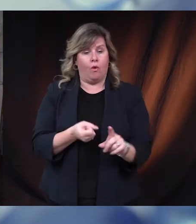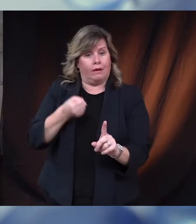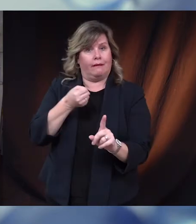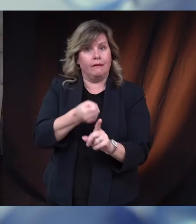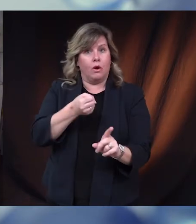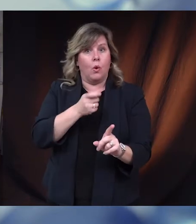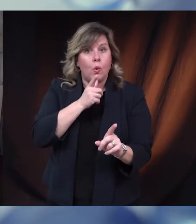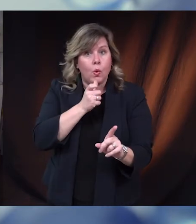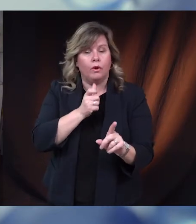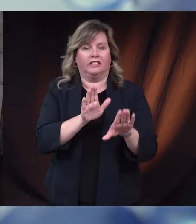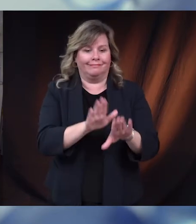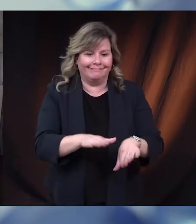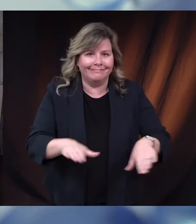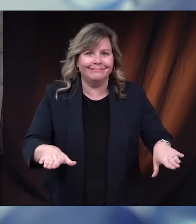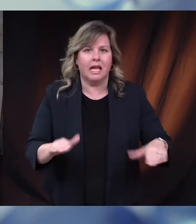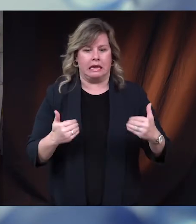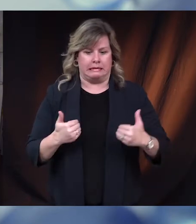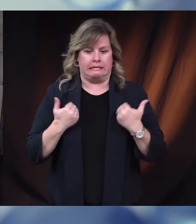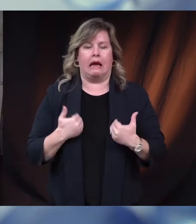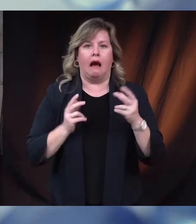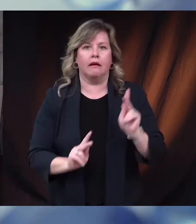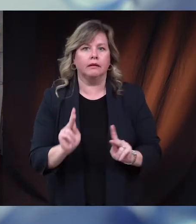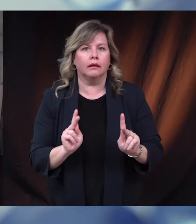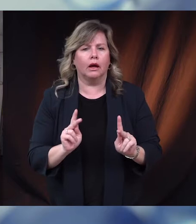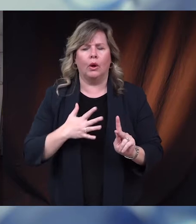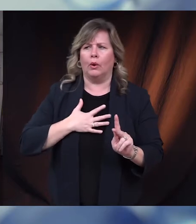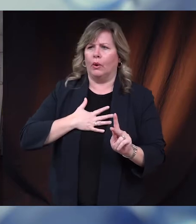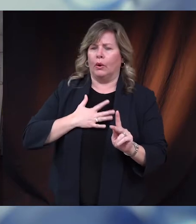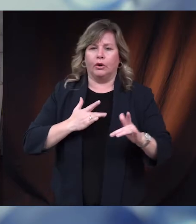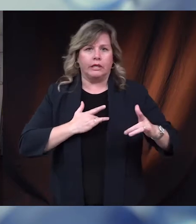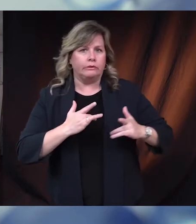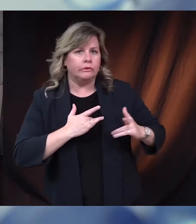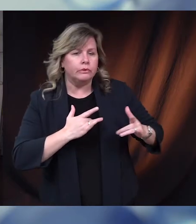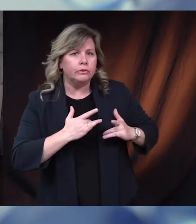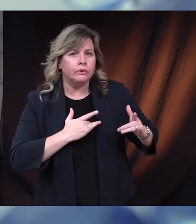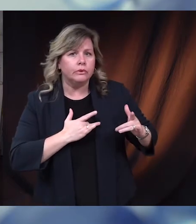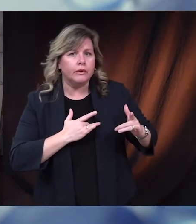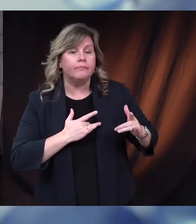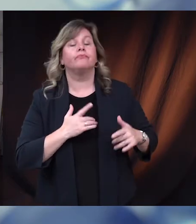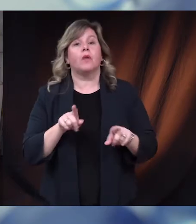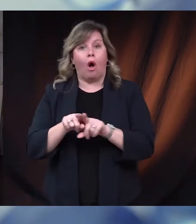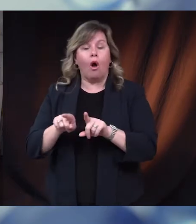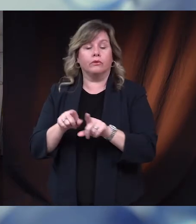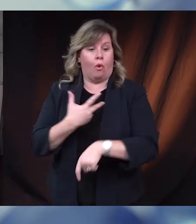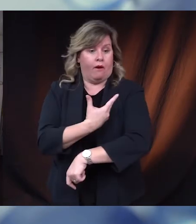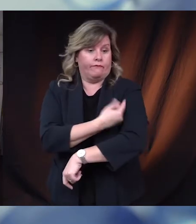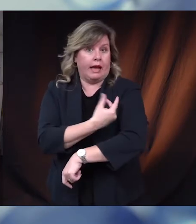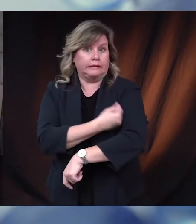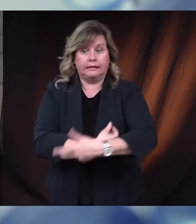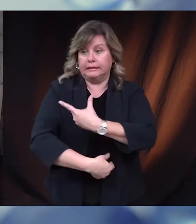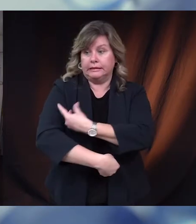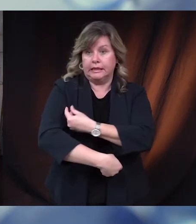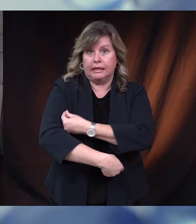population. So we're in a spot right now where we have a lot of concern. We're also at a spot where vaccine is quickly